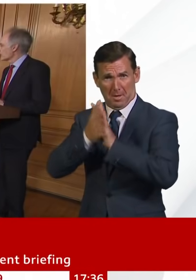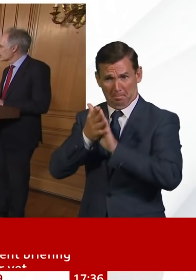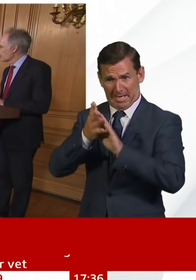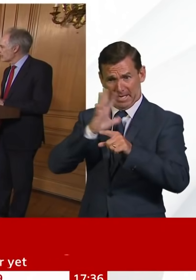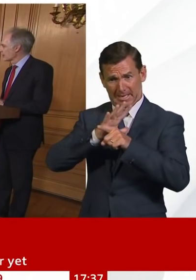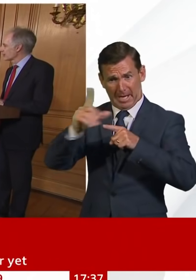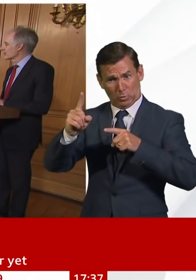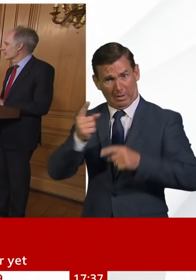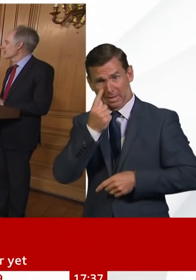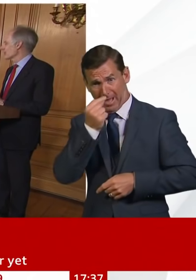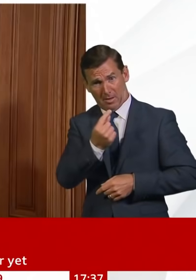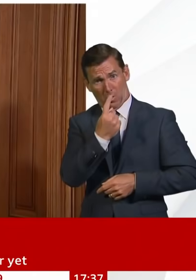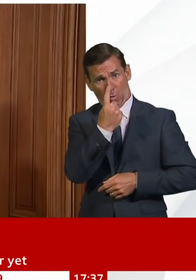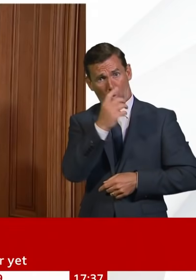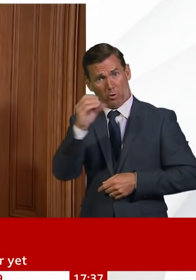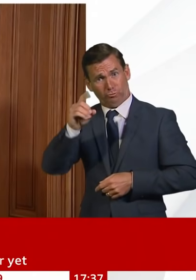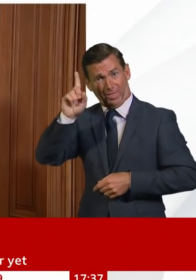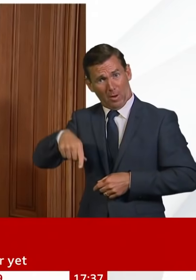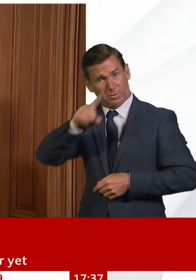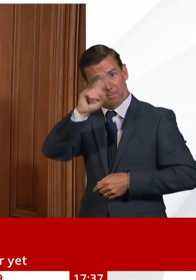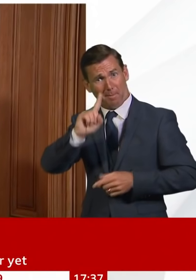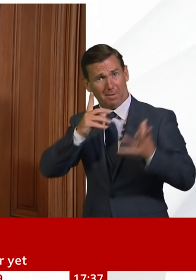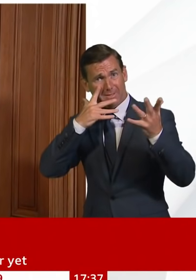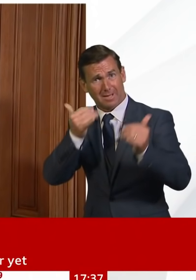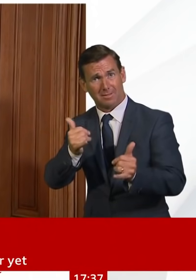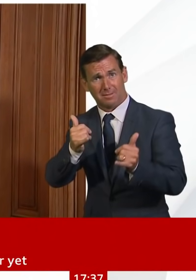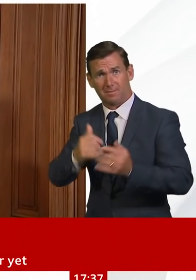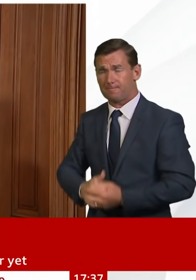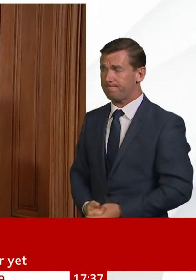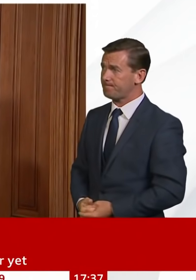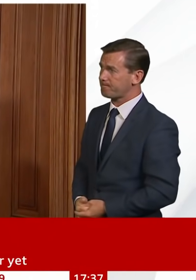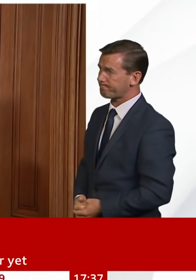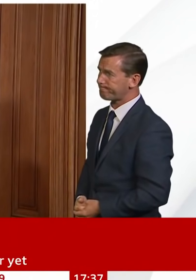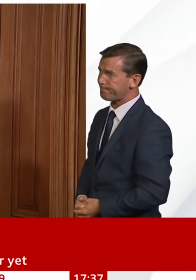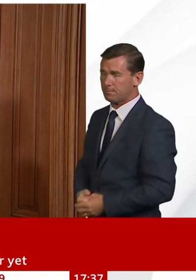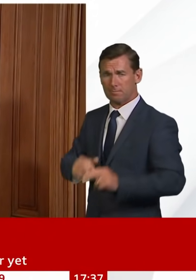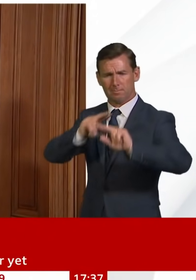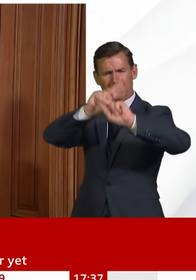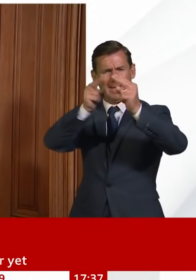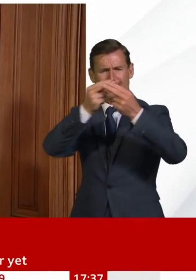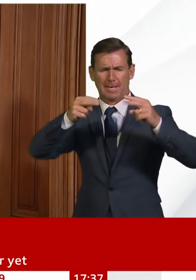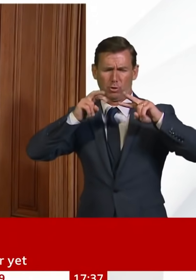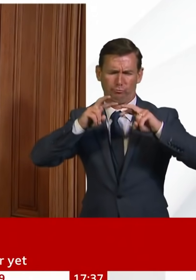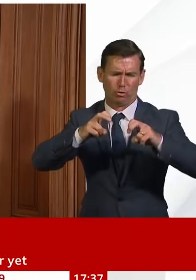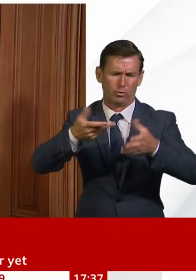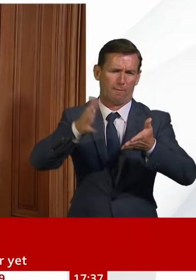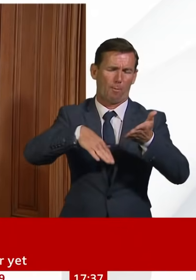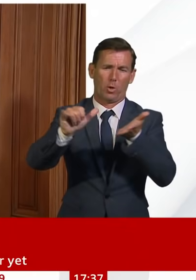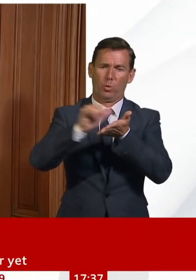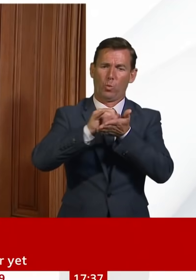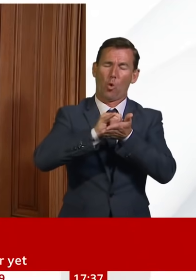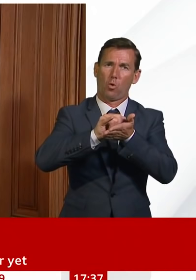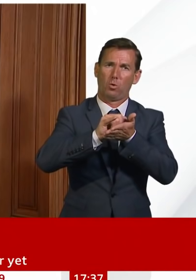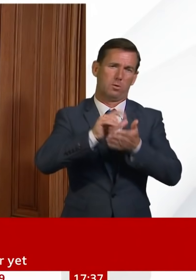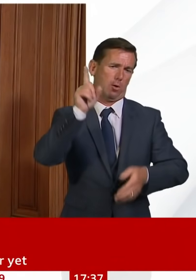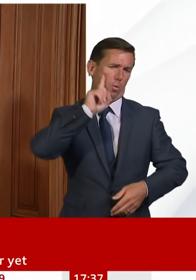Well, there's an international literature which shows, for example, the study from New York in women in maternity